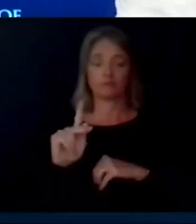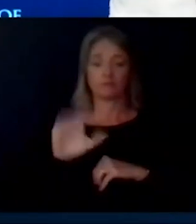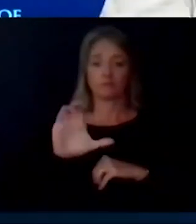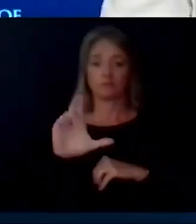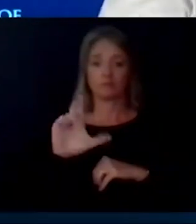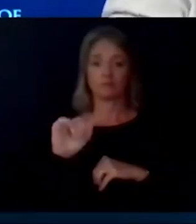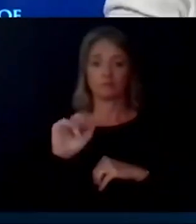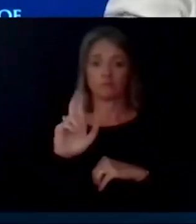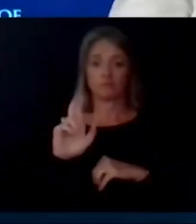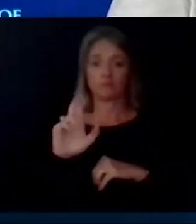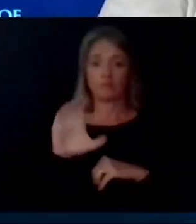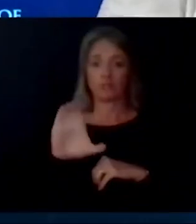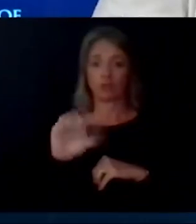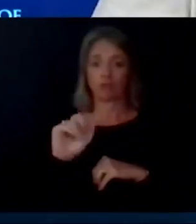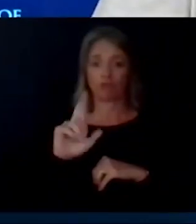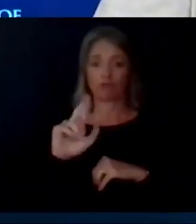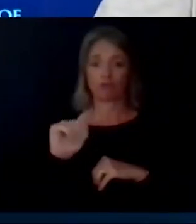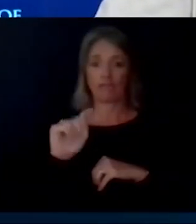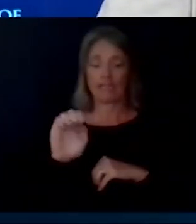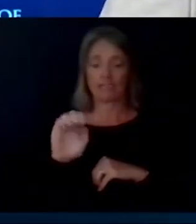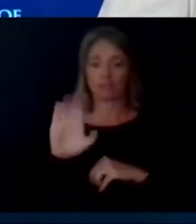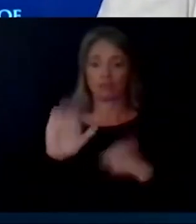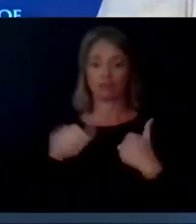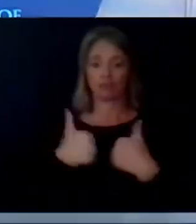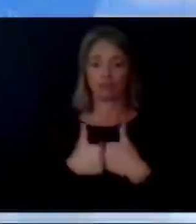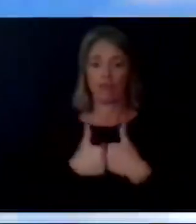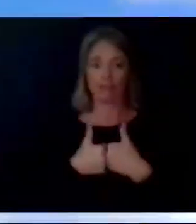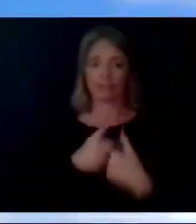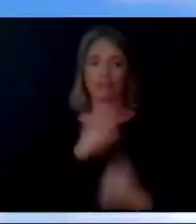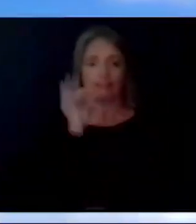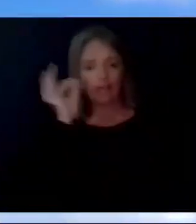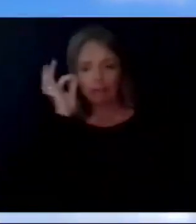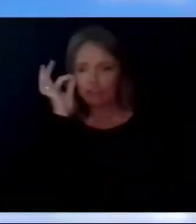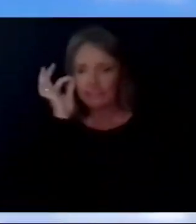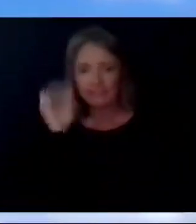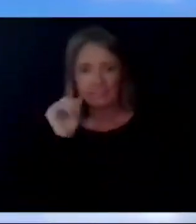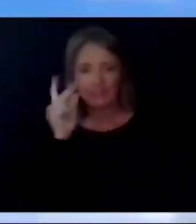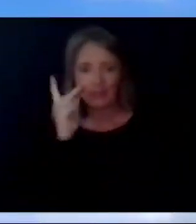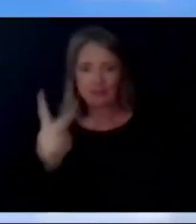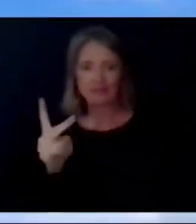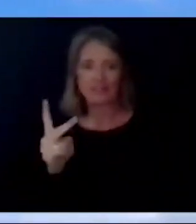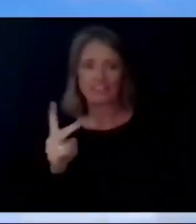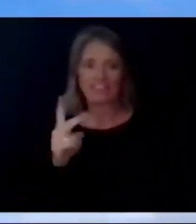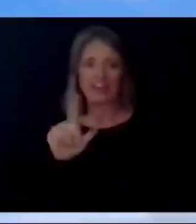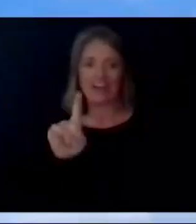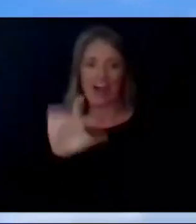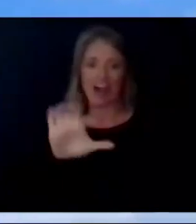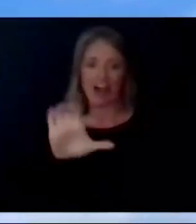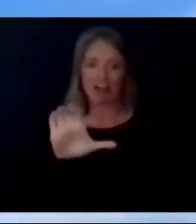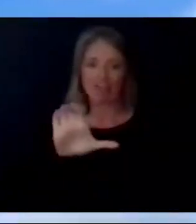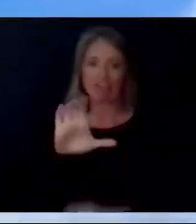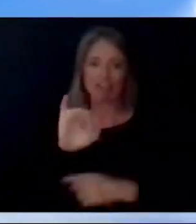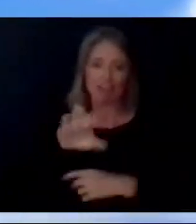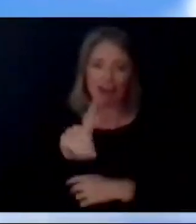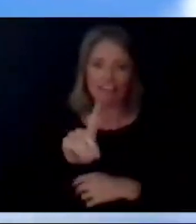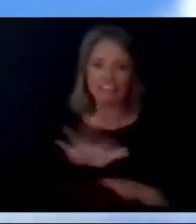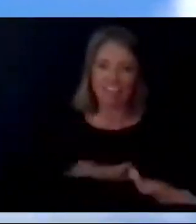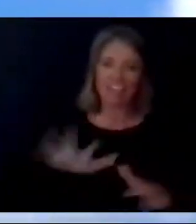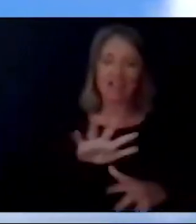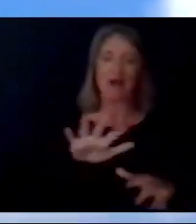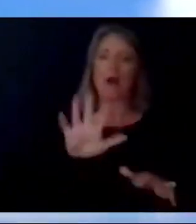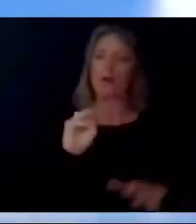So these are not Chiefs highlights or watching Mahomes throw the ball down the field 100 yards or out of the stadium. No. Okay, Milk Crate Challenge. Got it.